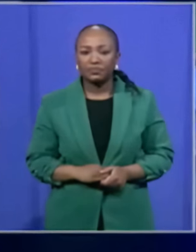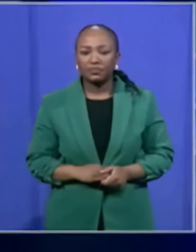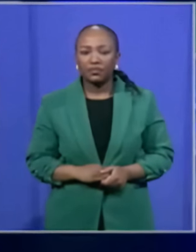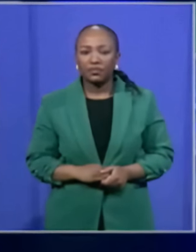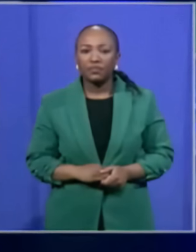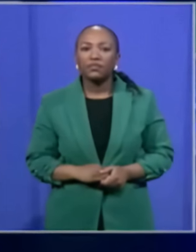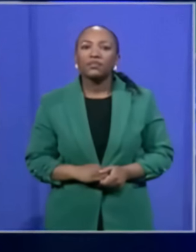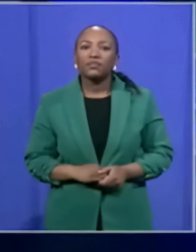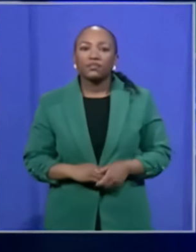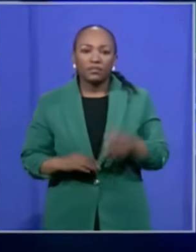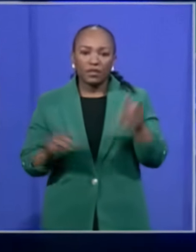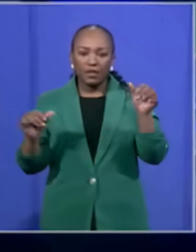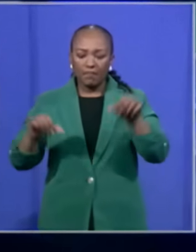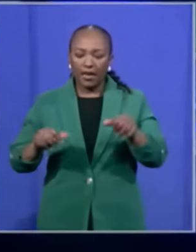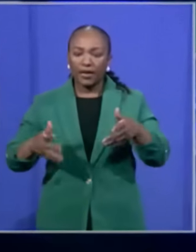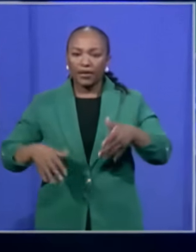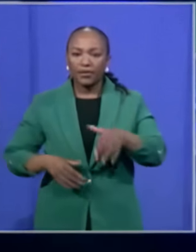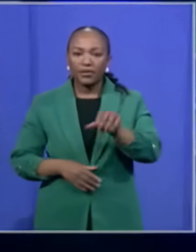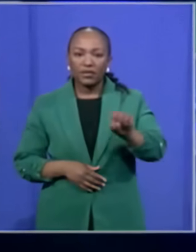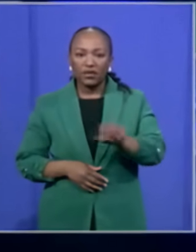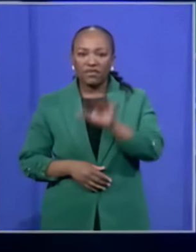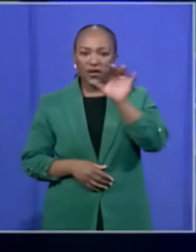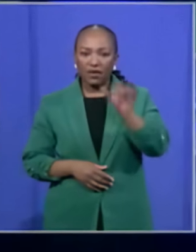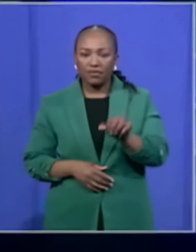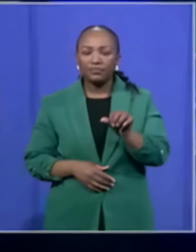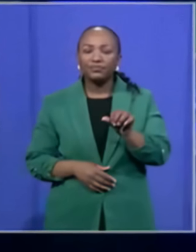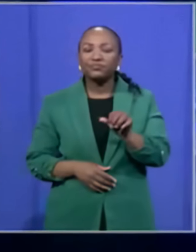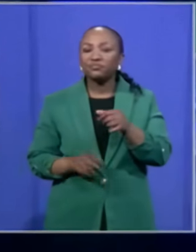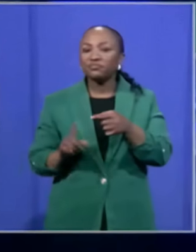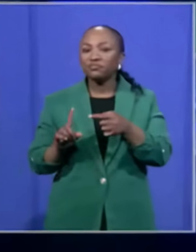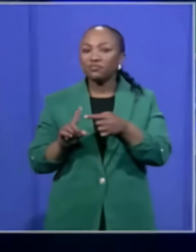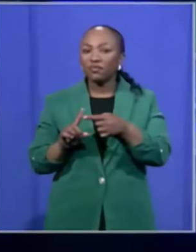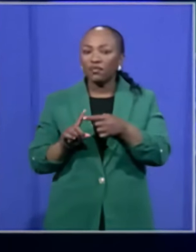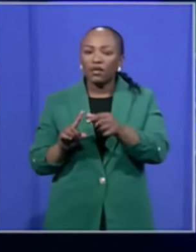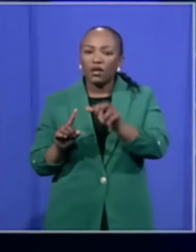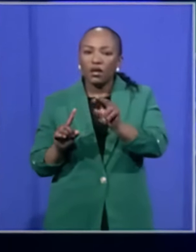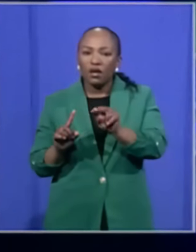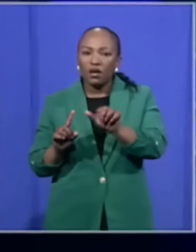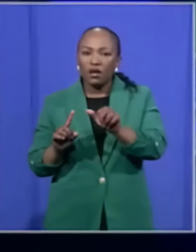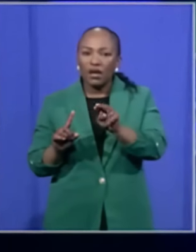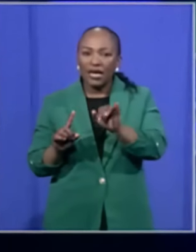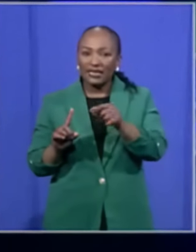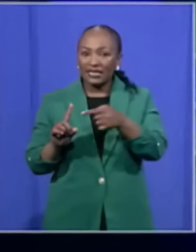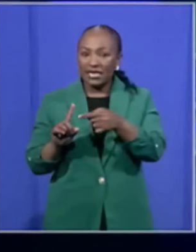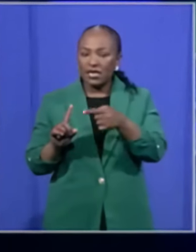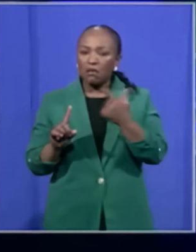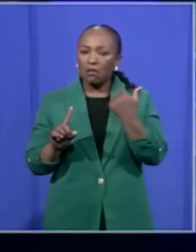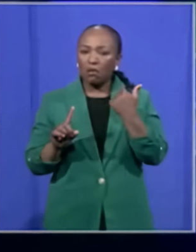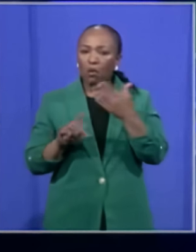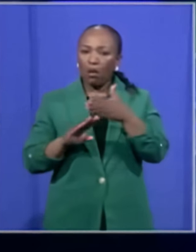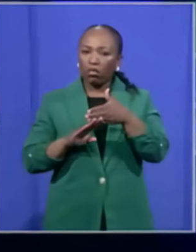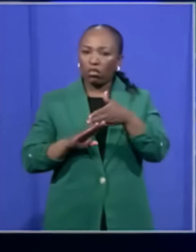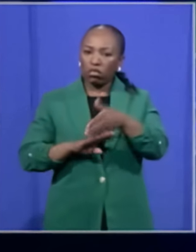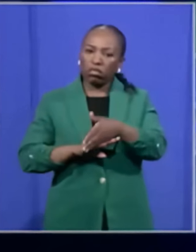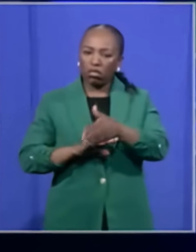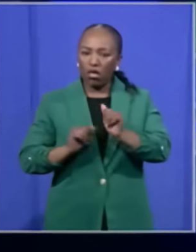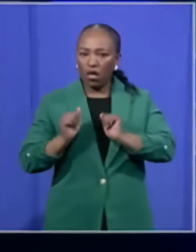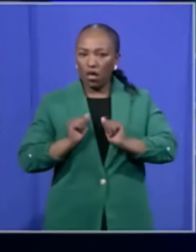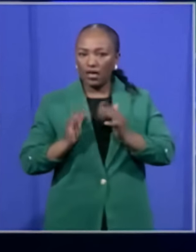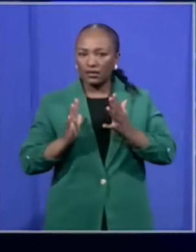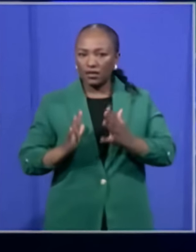Mui har khutlela kwano lapeng re fumana hore mokaubere wa ditshwantshiso tsa kalaneng e leng Nandi Nyembe o ile a hopolwa tshebeletsong ya bofifi